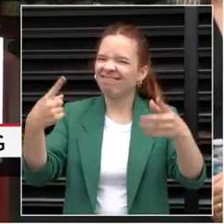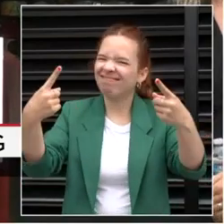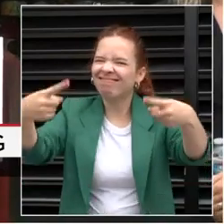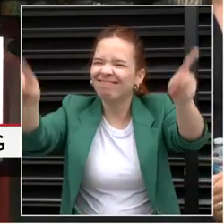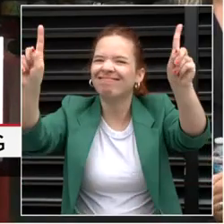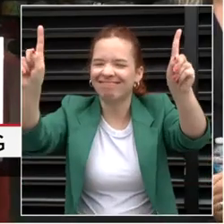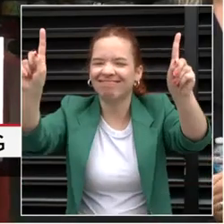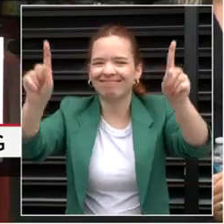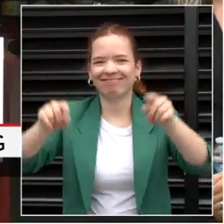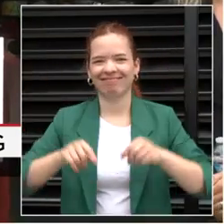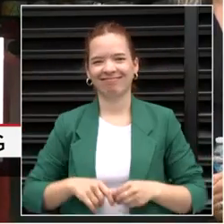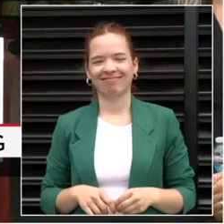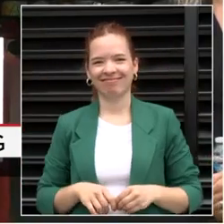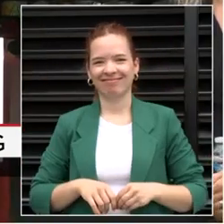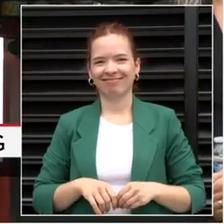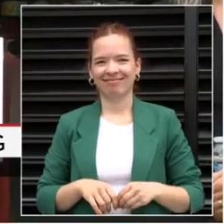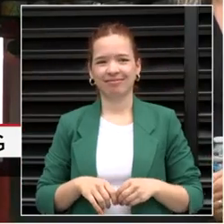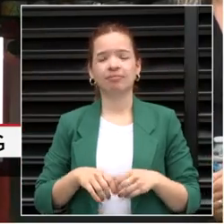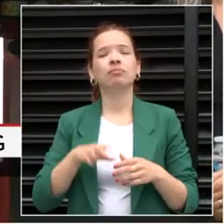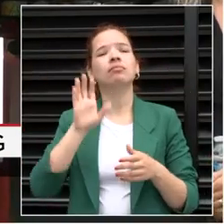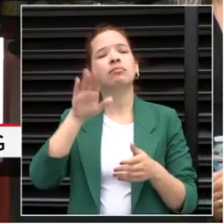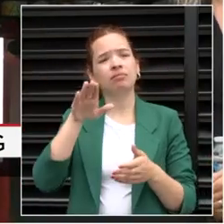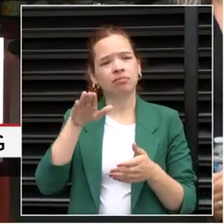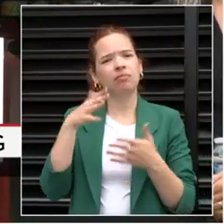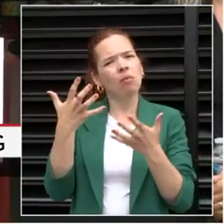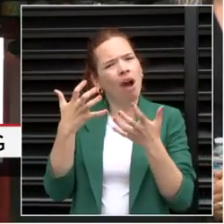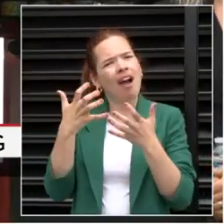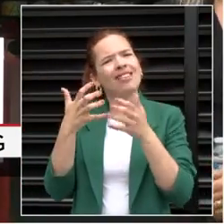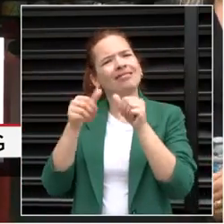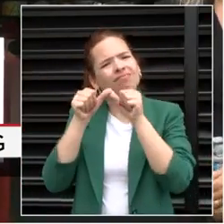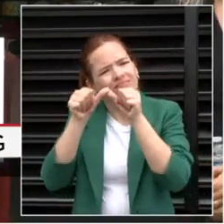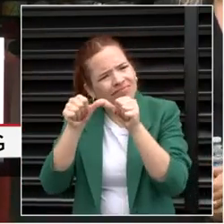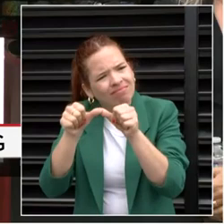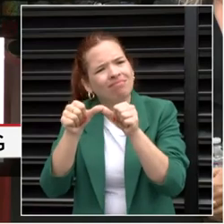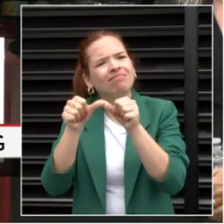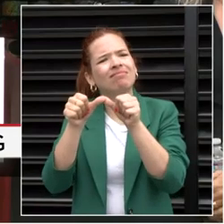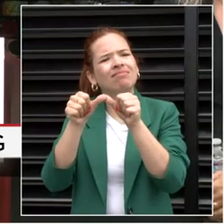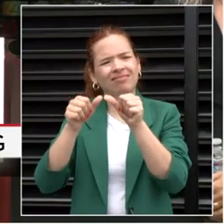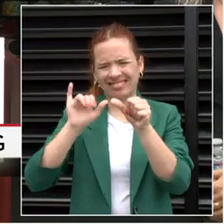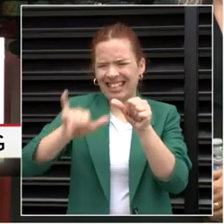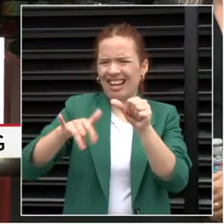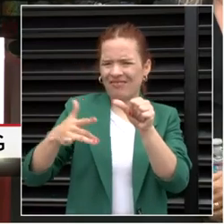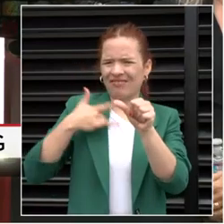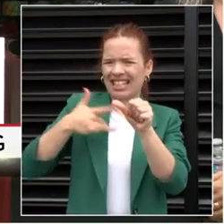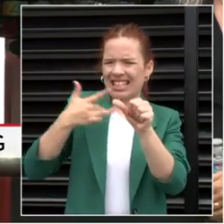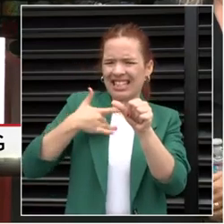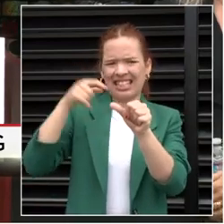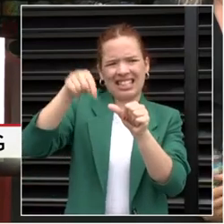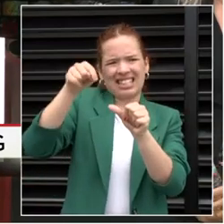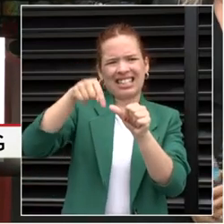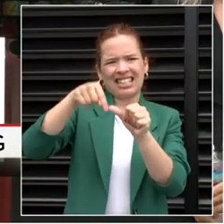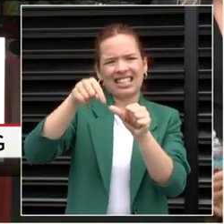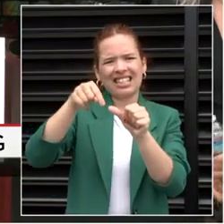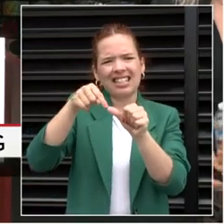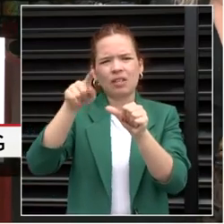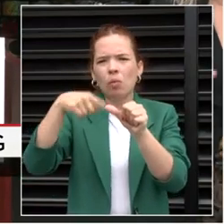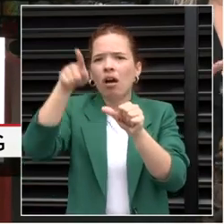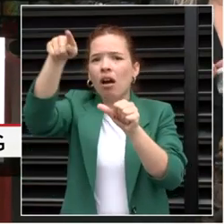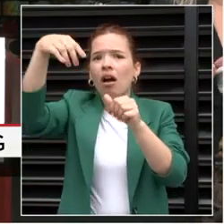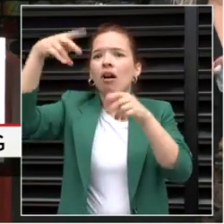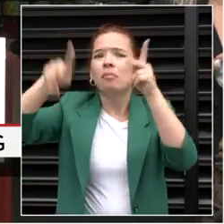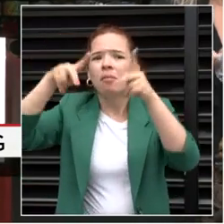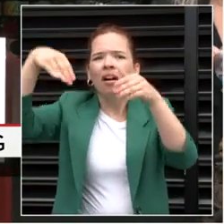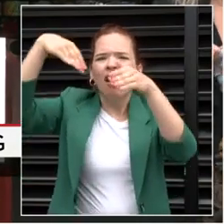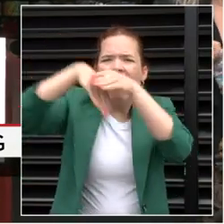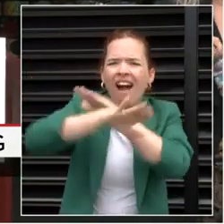to maintain was that feeling that when you go down here you're taking a chance. You're seeing bands you haven't